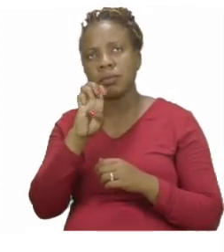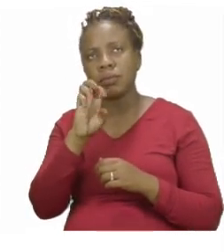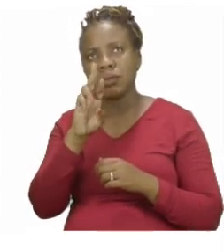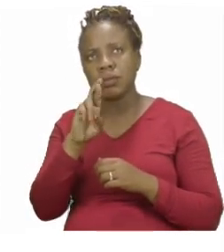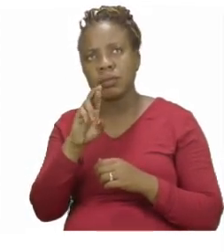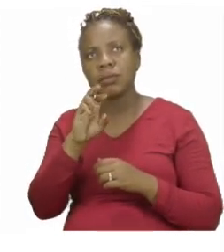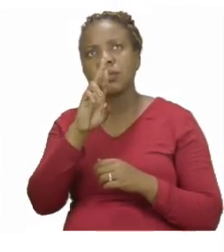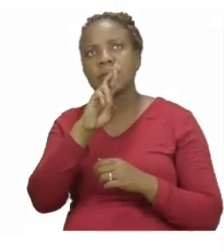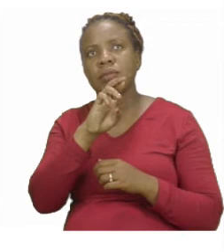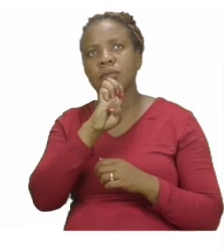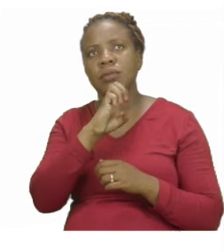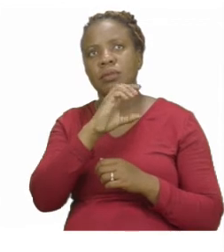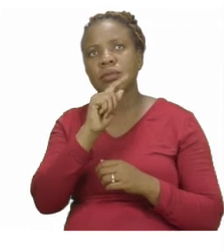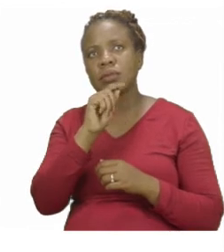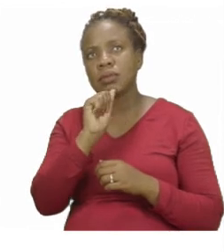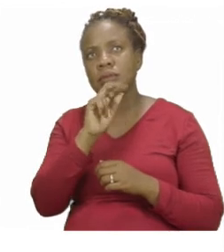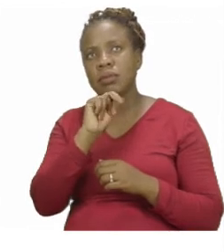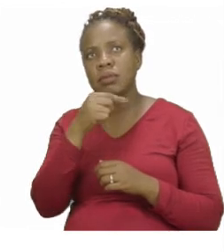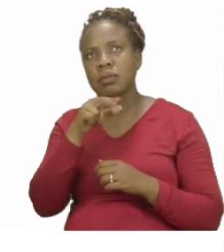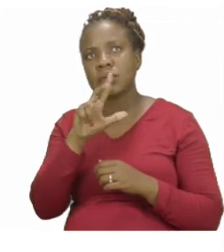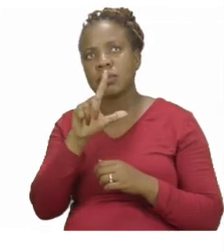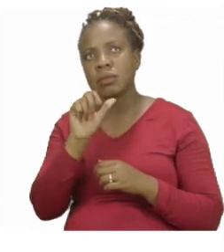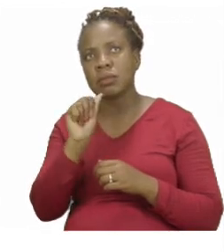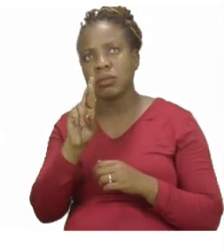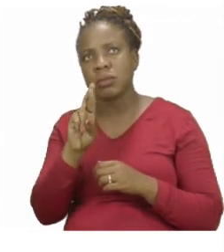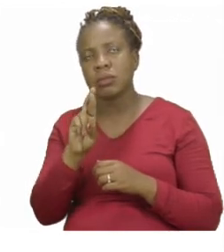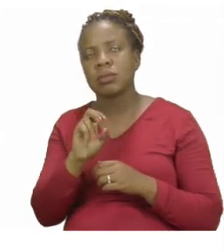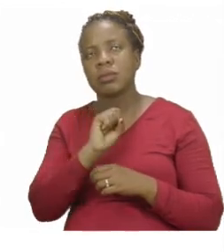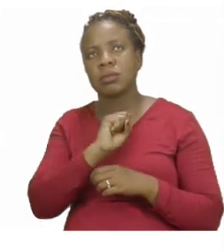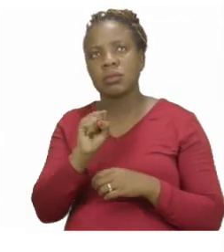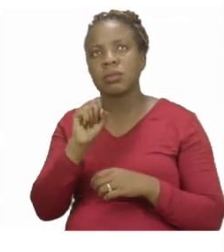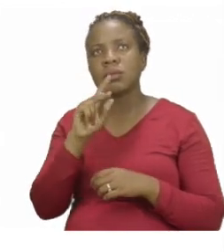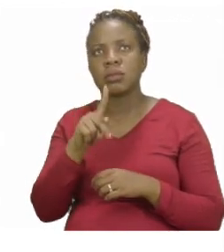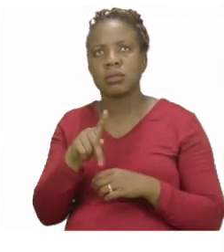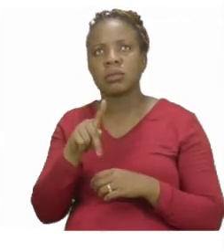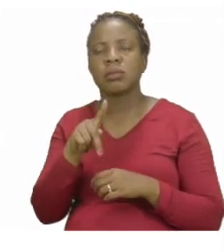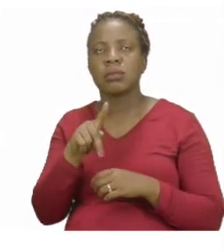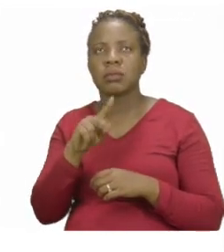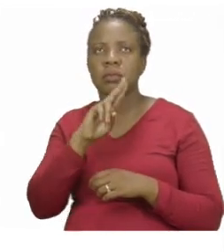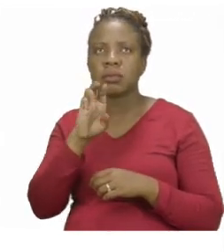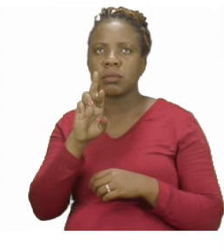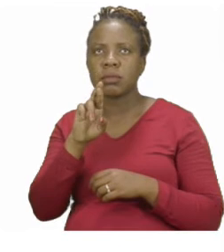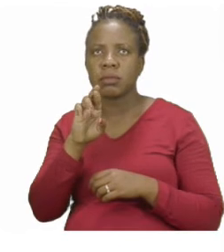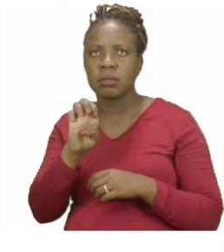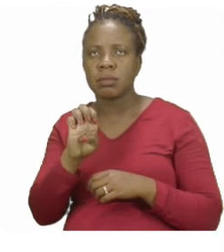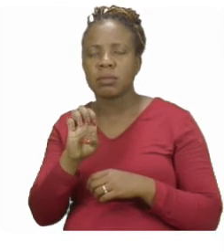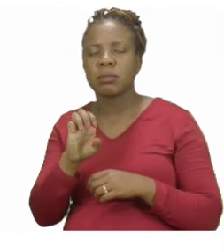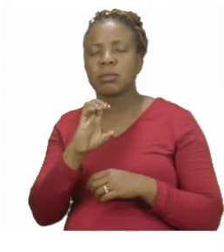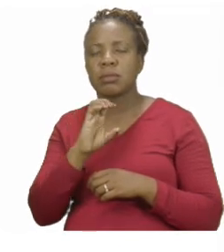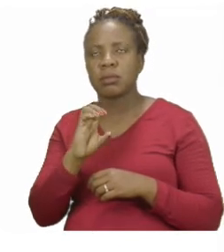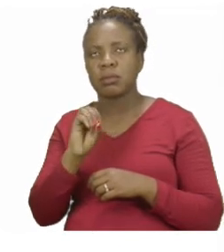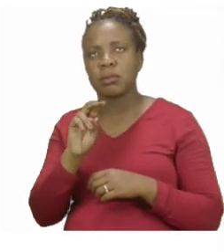a sphere, and a cone. Now, can you look at those pictures? You will see